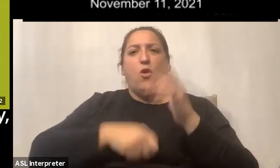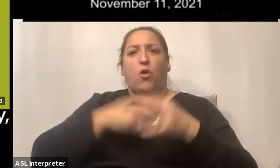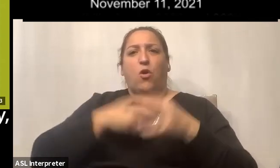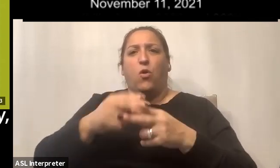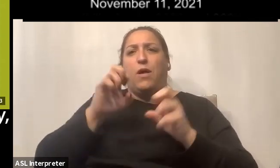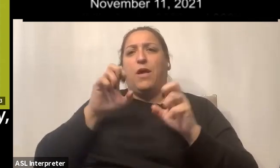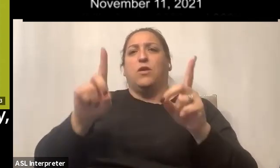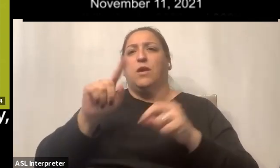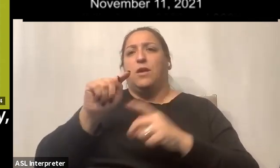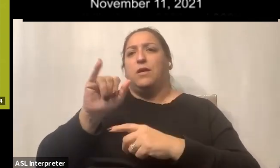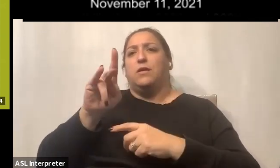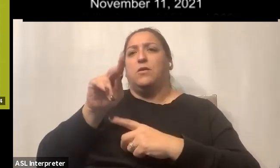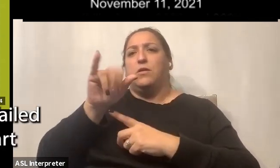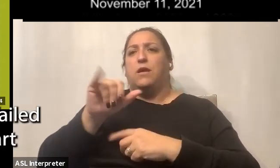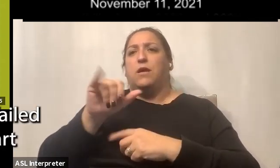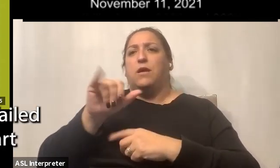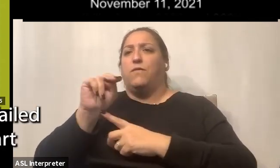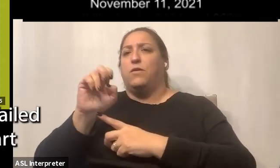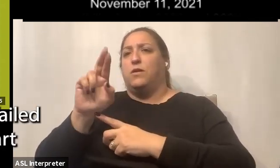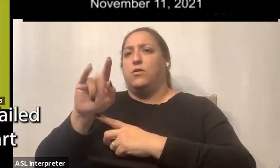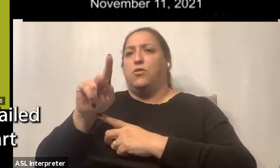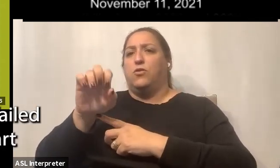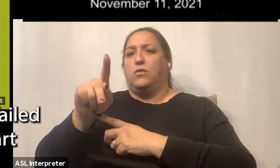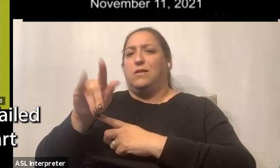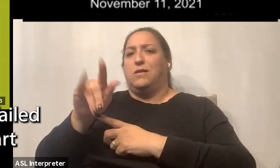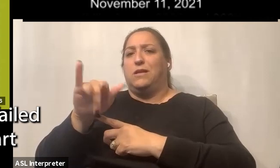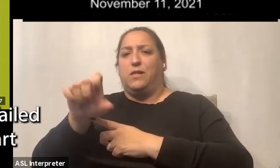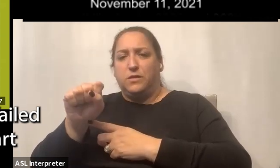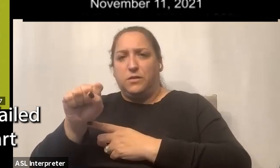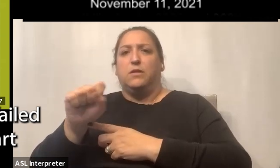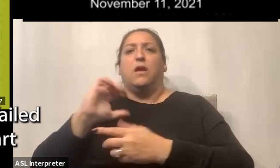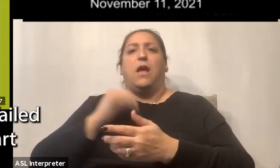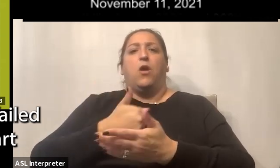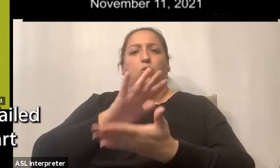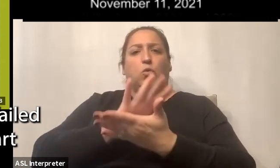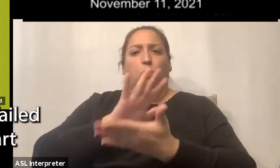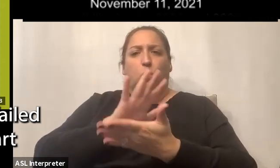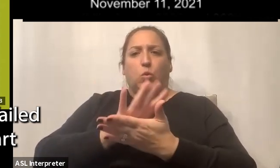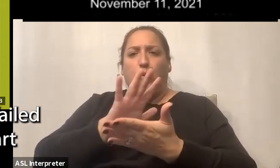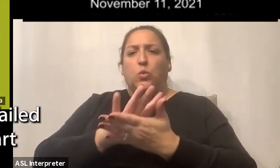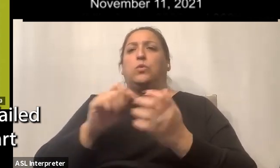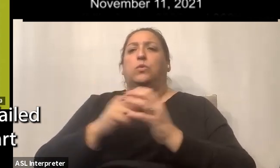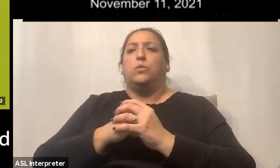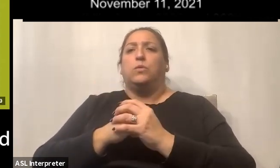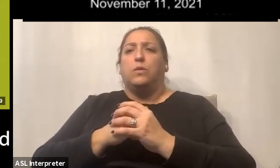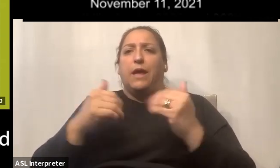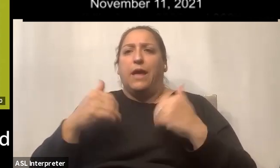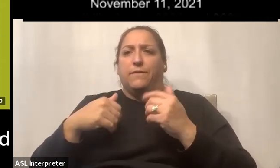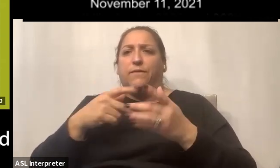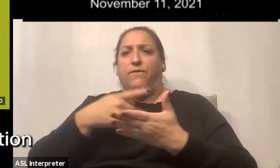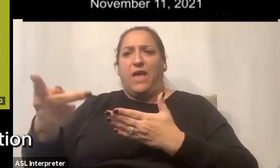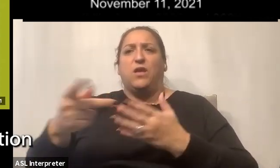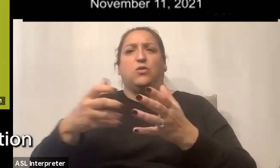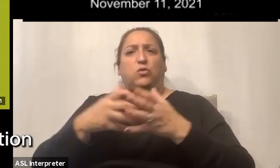Educational Tyranny of the Neurotypicals." So our schools in particular have failed neurodivergent students, in part because they've